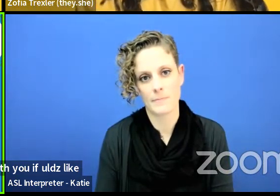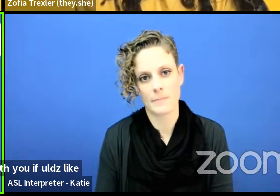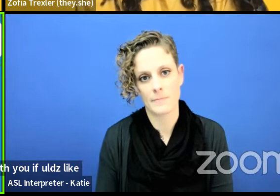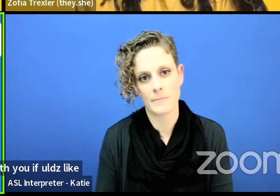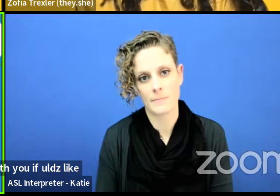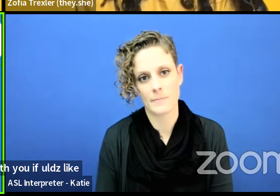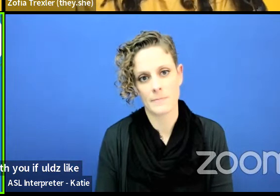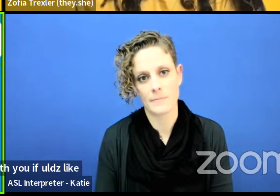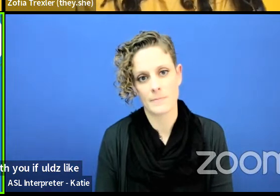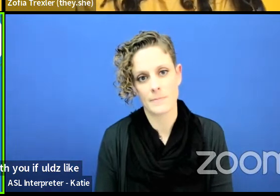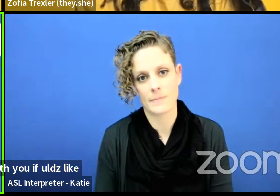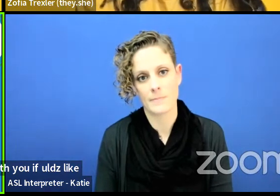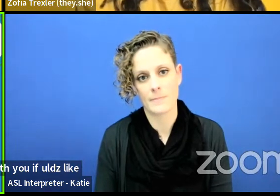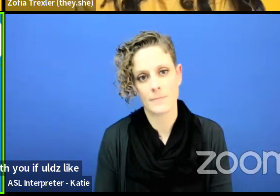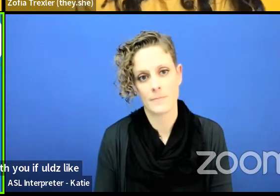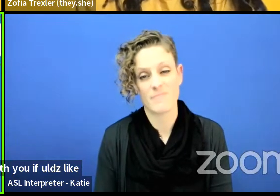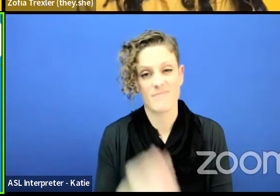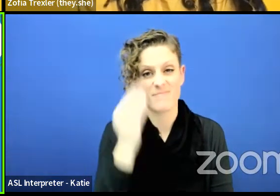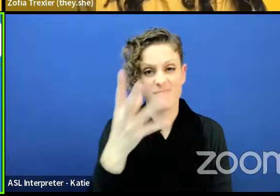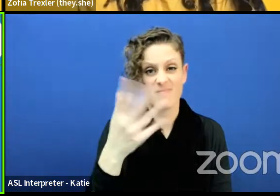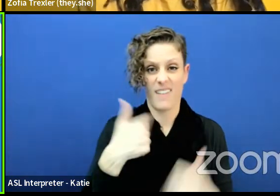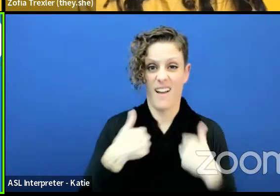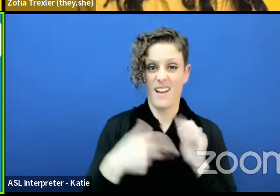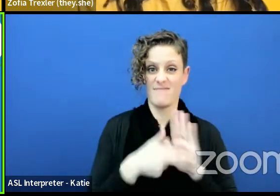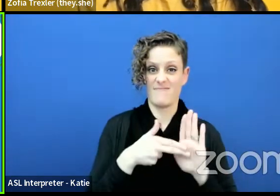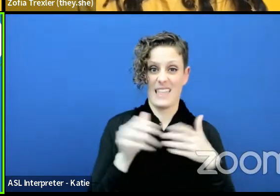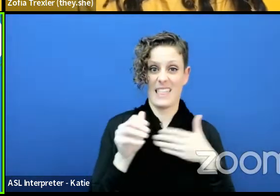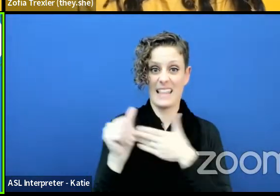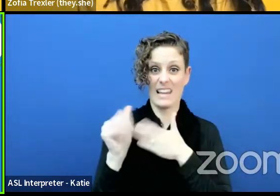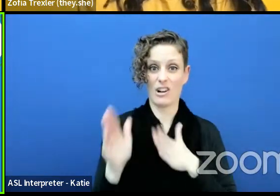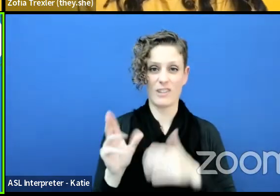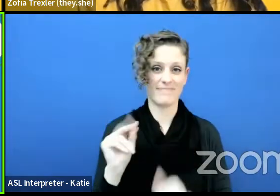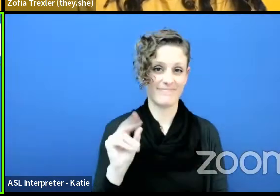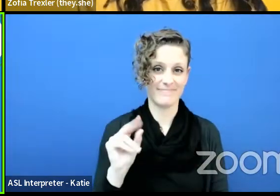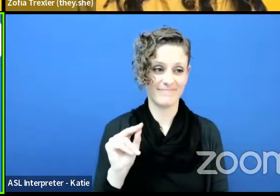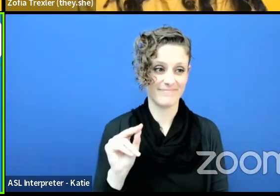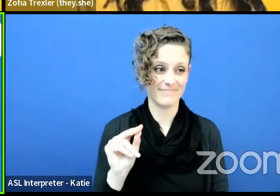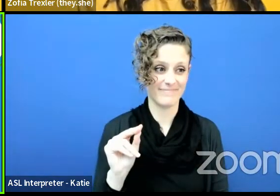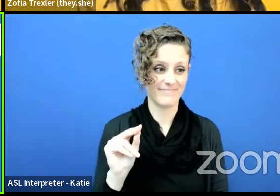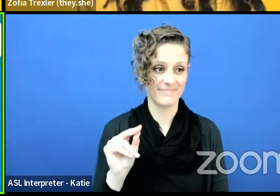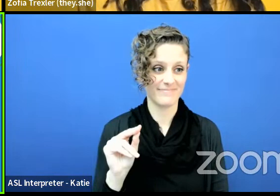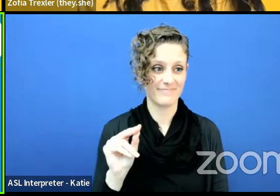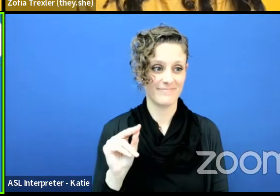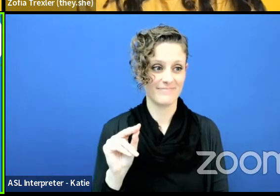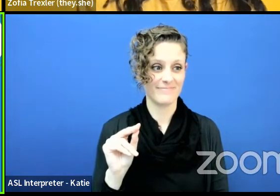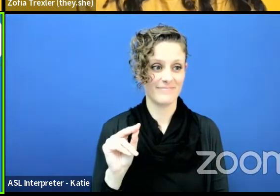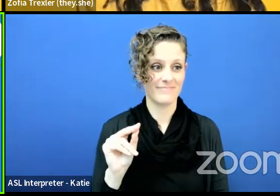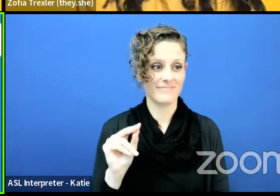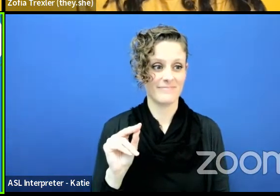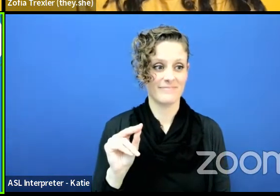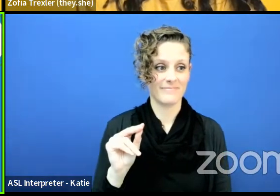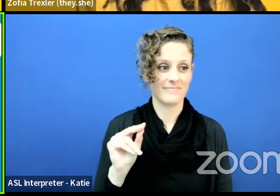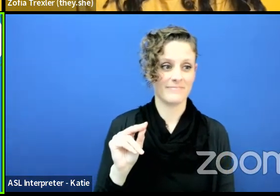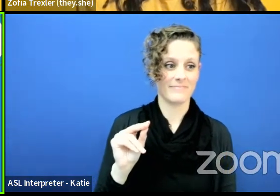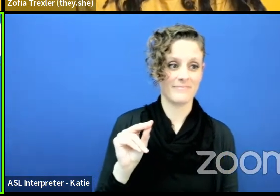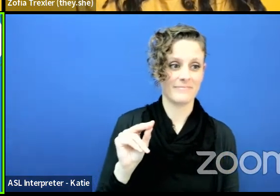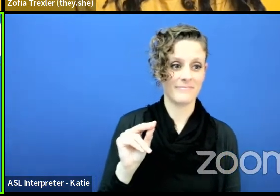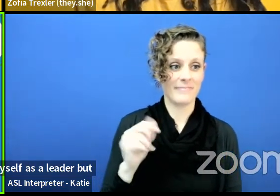Frankly, I just don't see myself as a leader. I see myself as being able to walk with people that are trying to get to the same